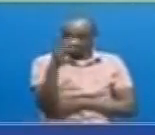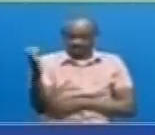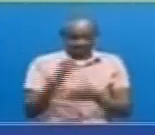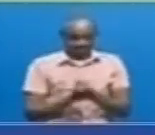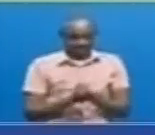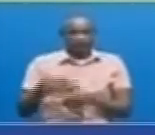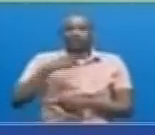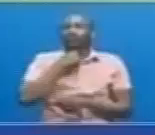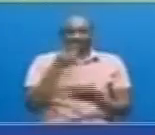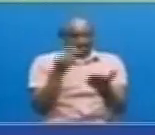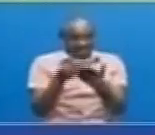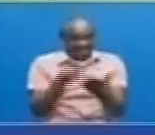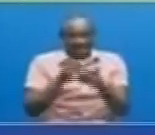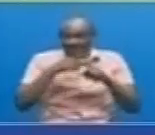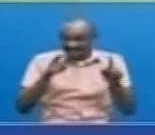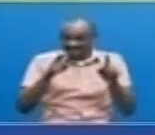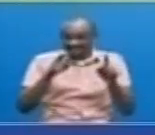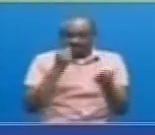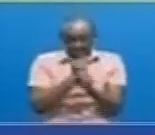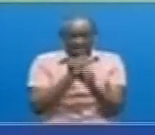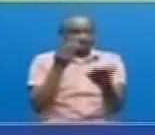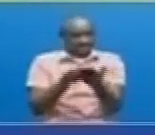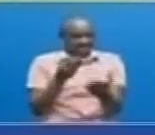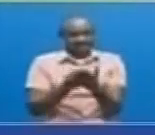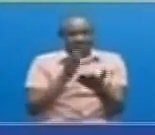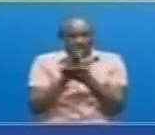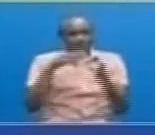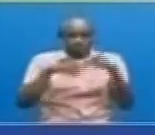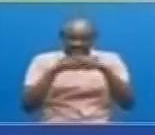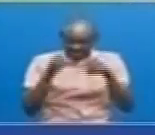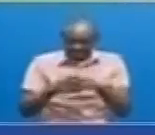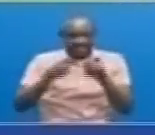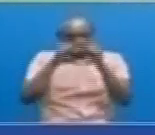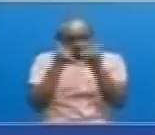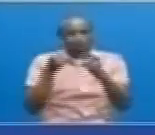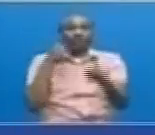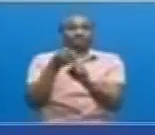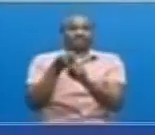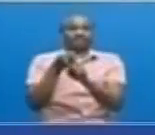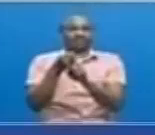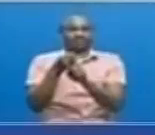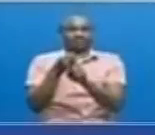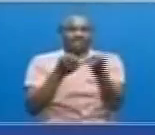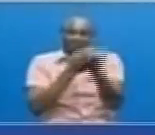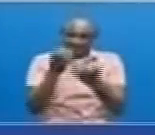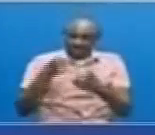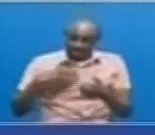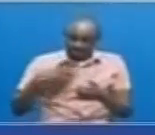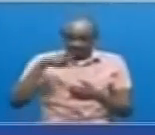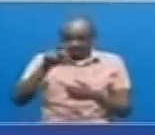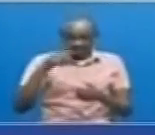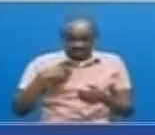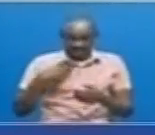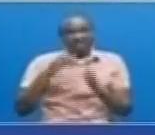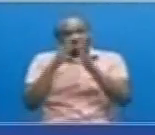we want to make money, but we should make that money by creating a social impact. Entrepreneurship cuts through